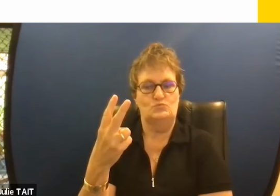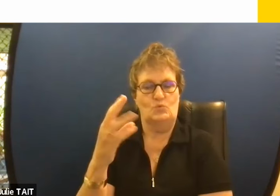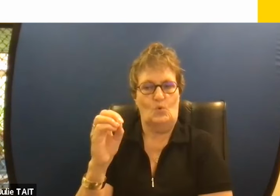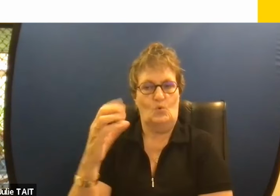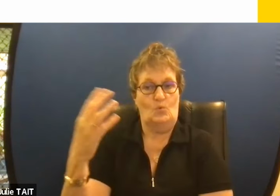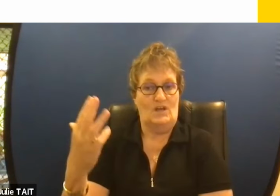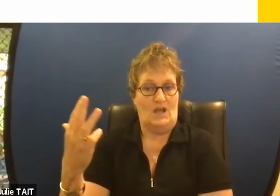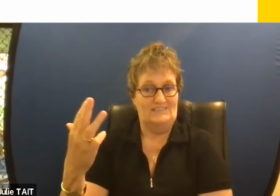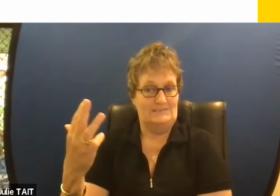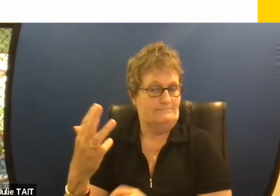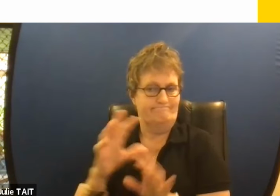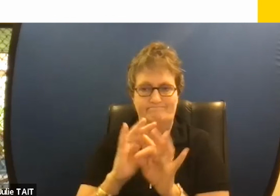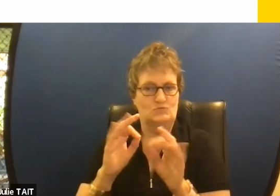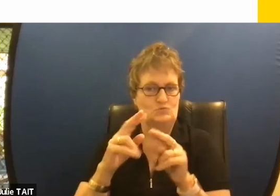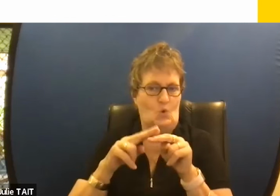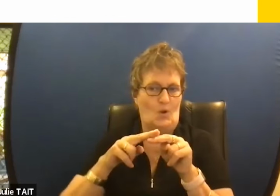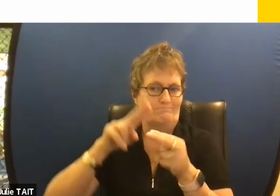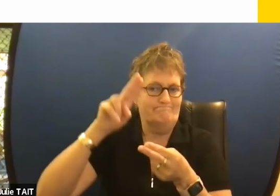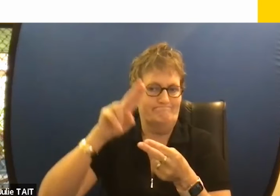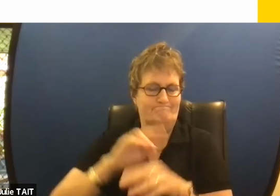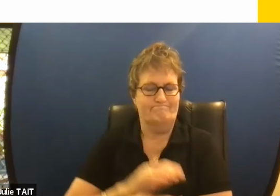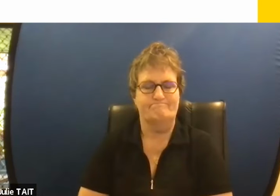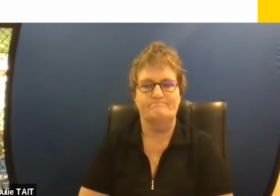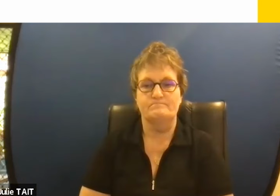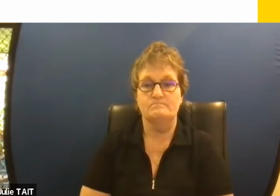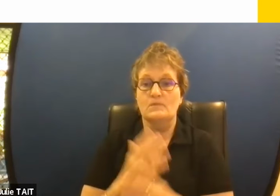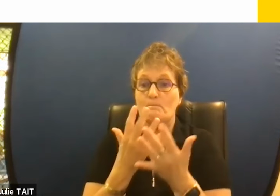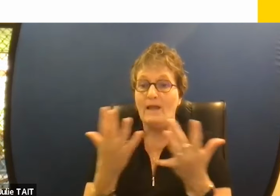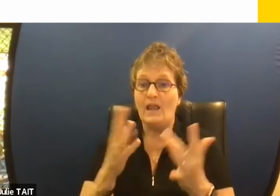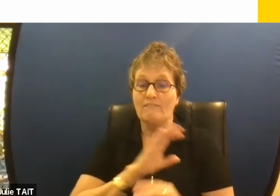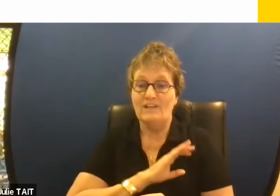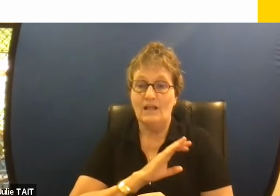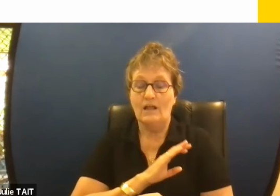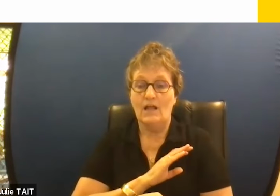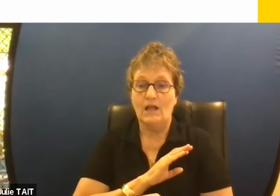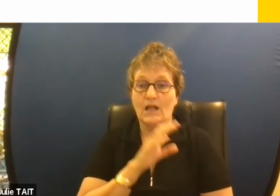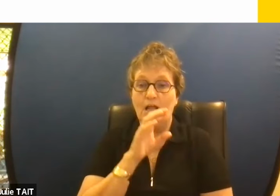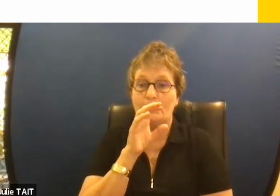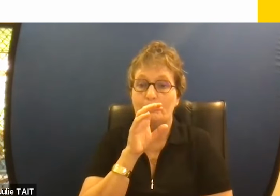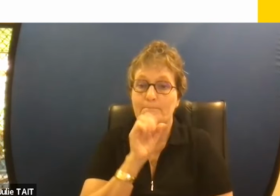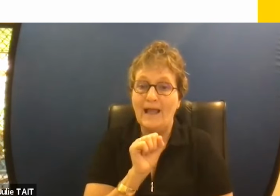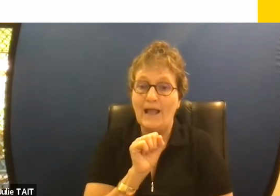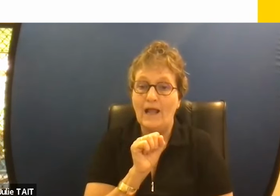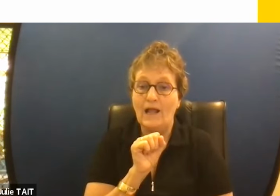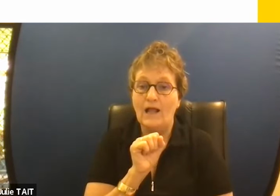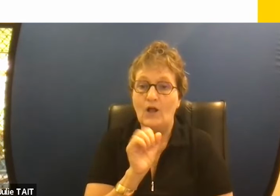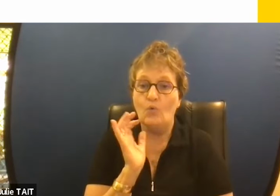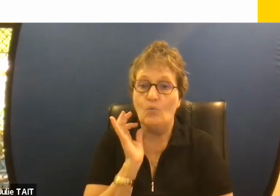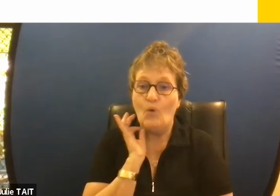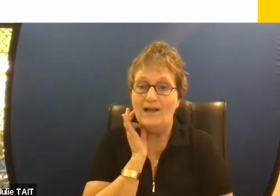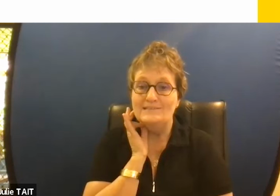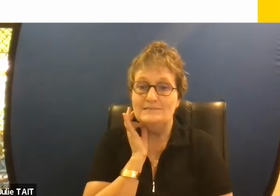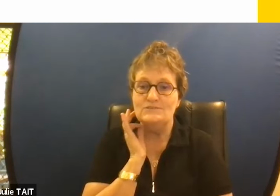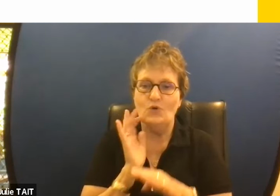majority of characters with disability were male, white, and over 40 years old.